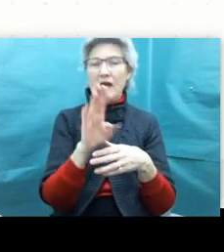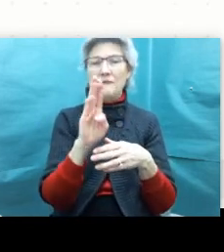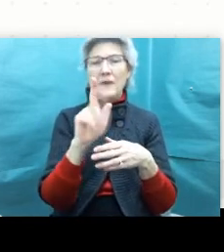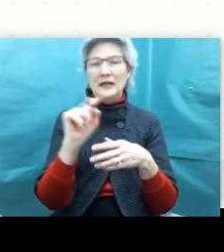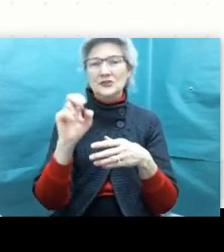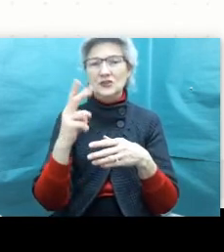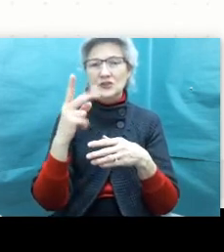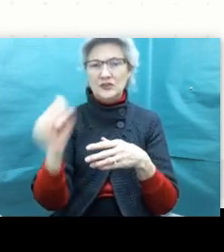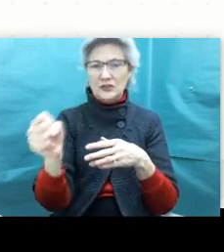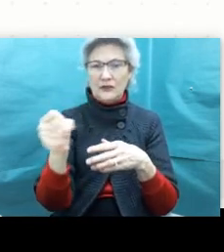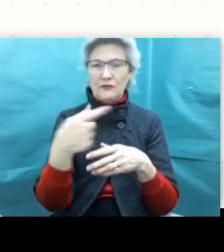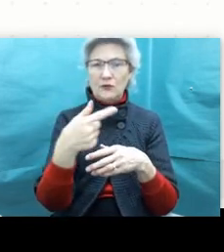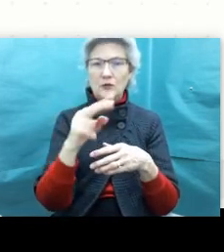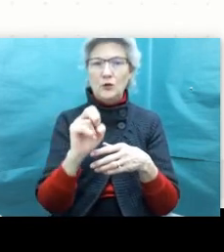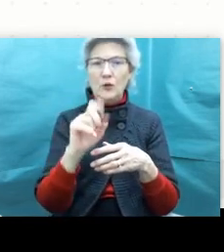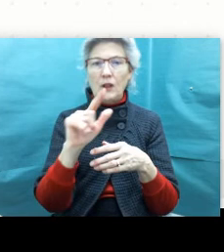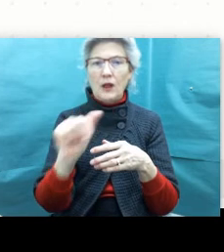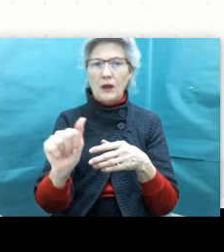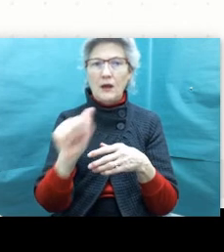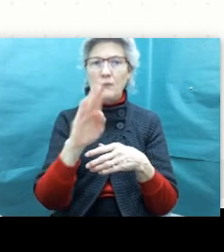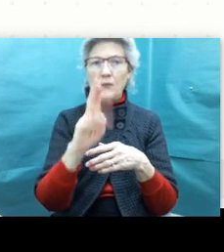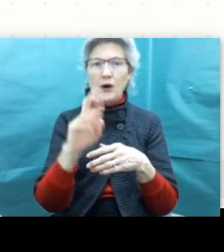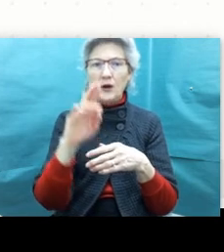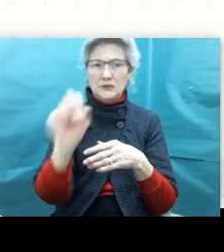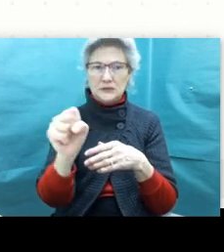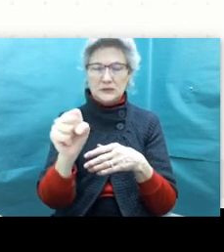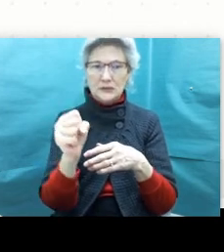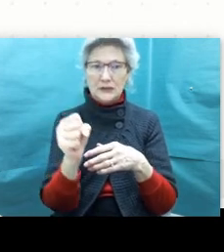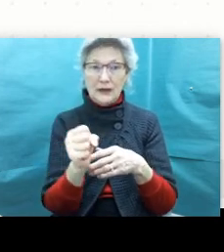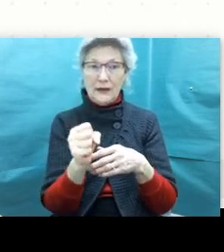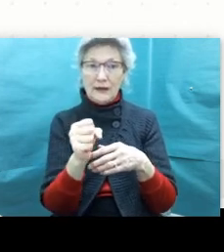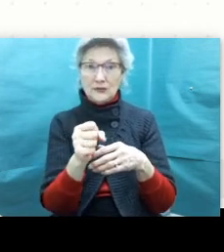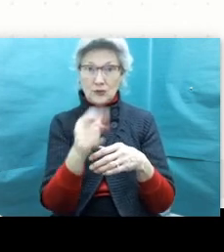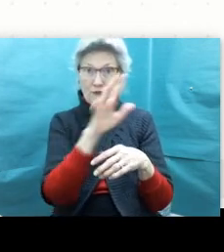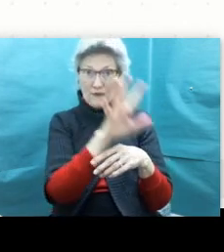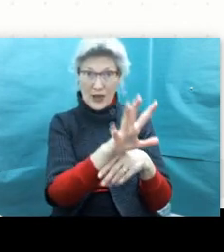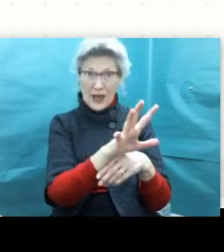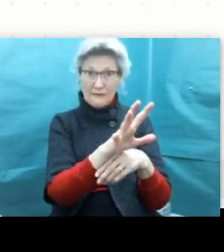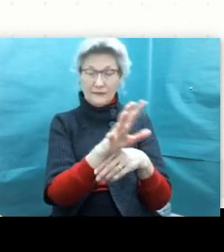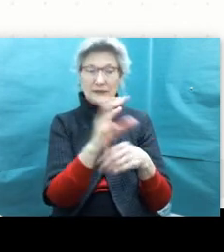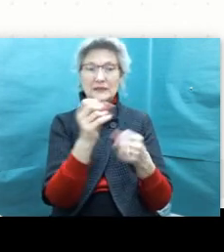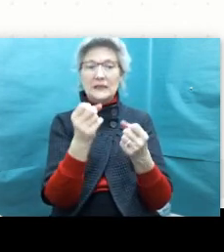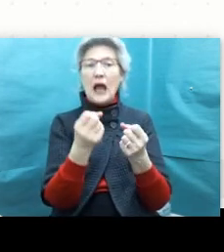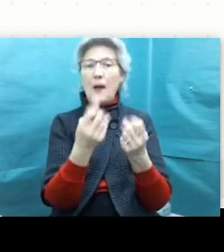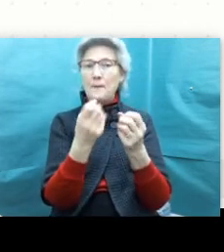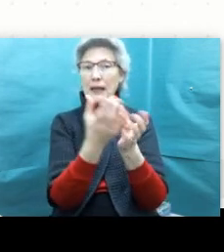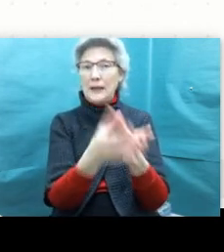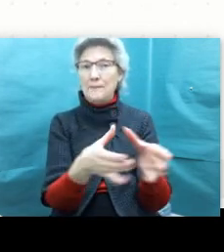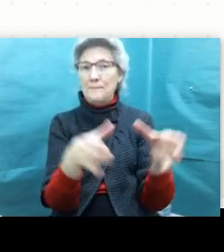think I'm visualizing our equation as 5 because that's the number of batches we're making, times